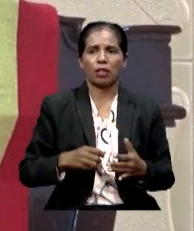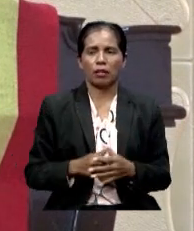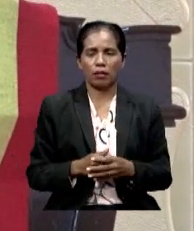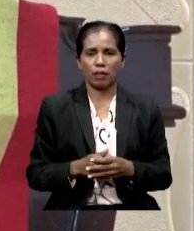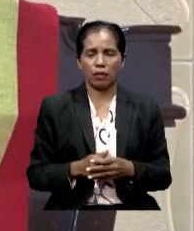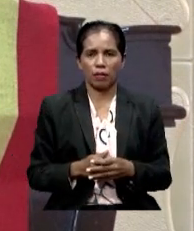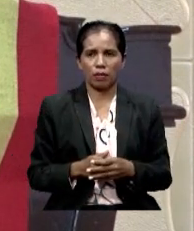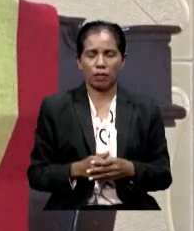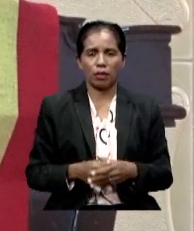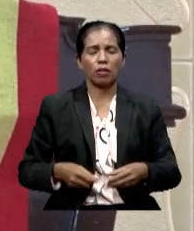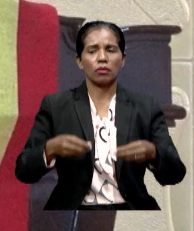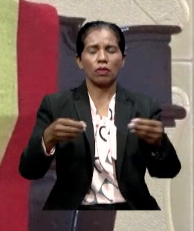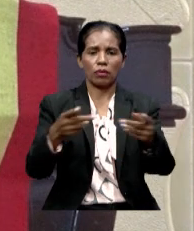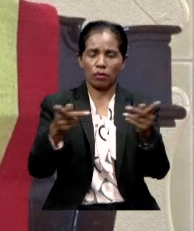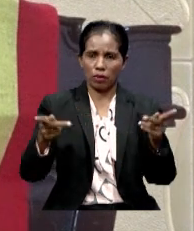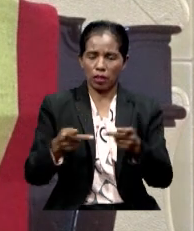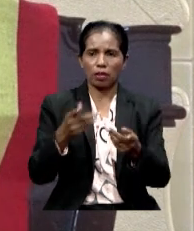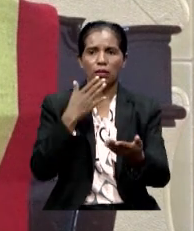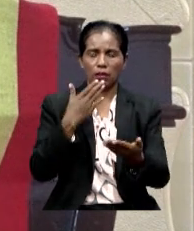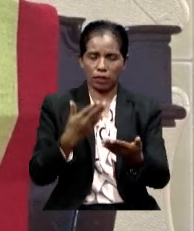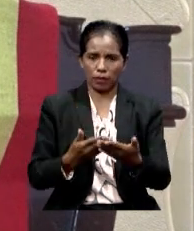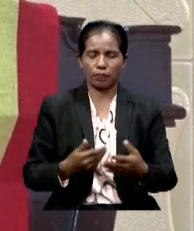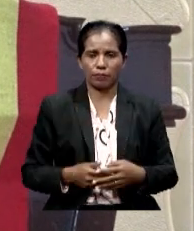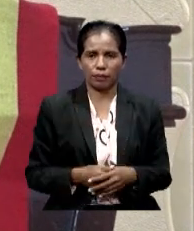environment until this project completed.